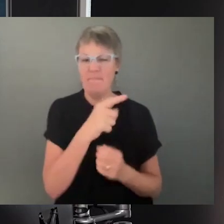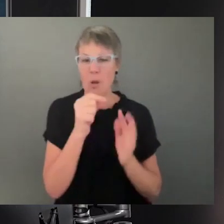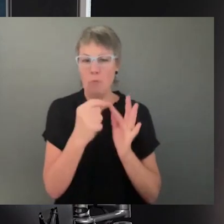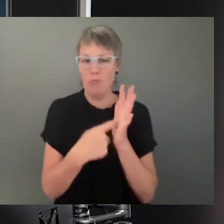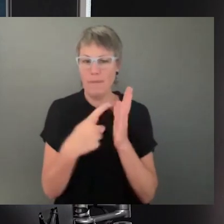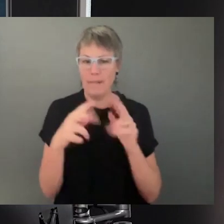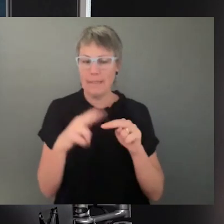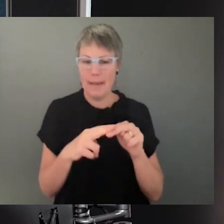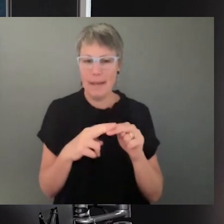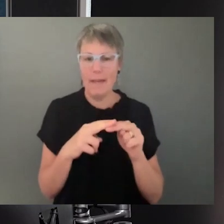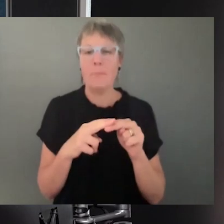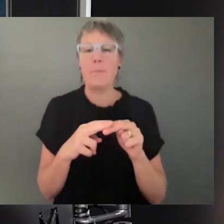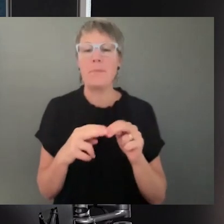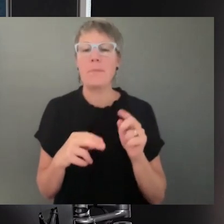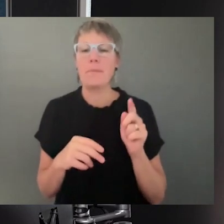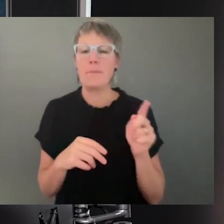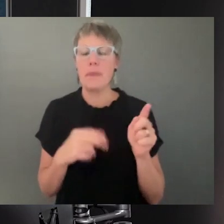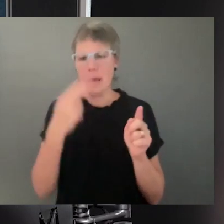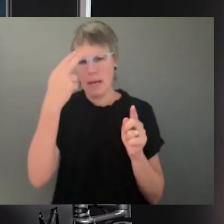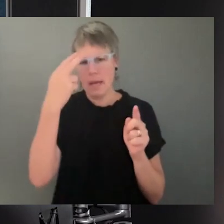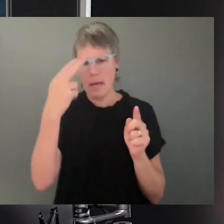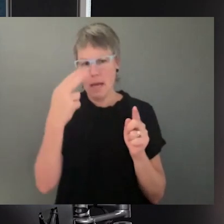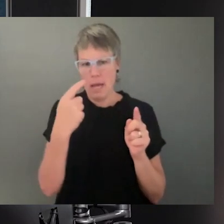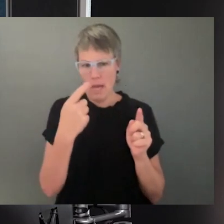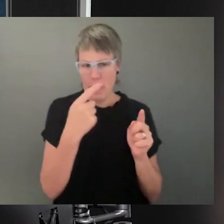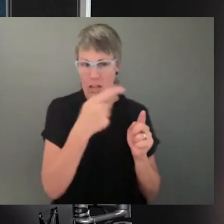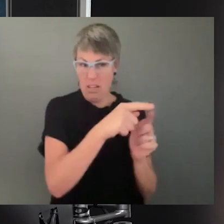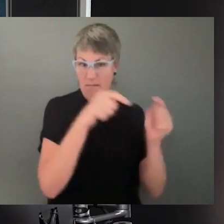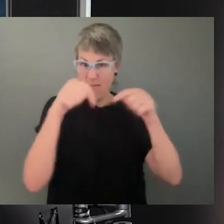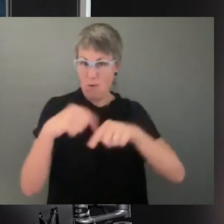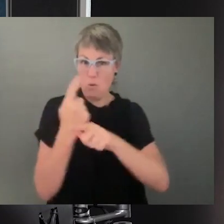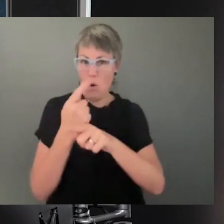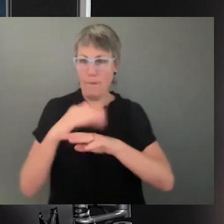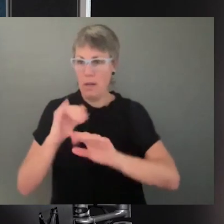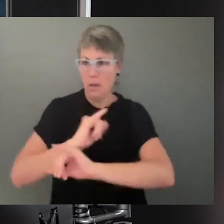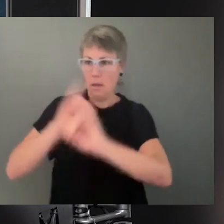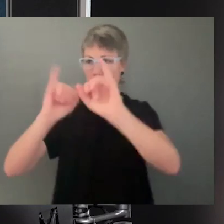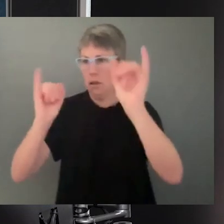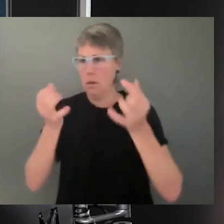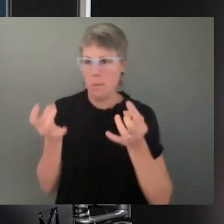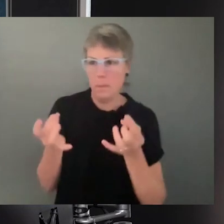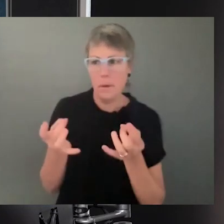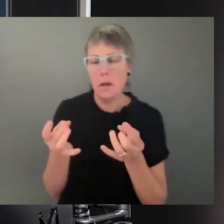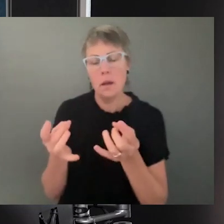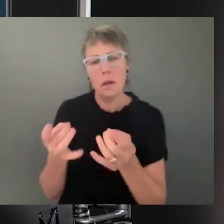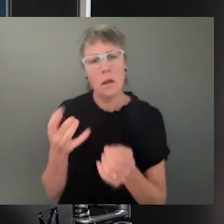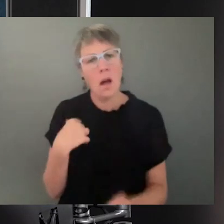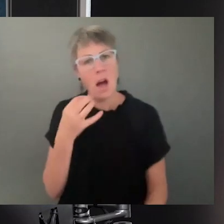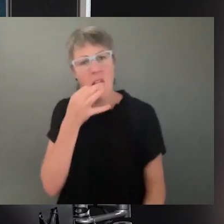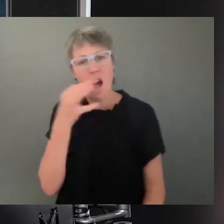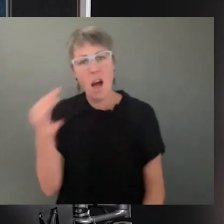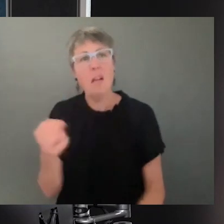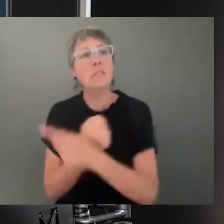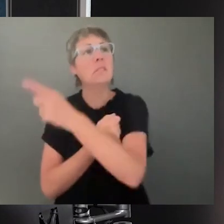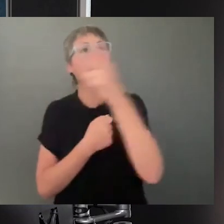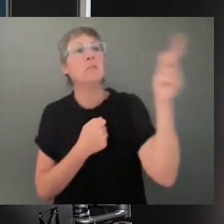University of Sydney and is with us now. Good morning. Good morning. So when we think about disaster